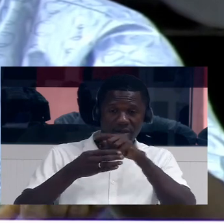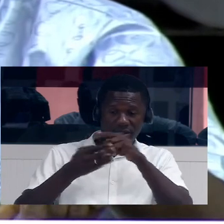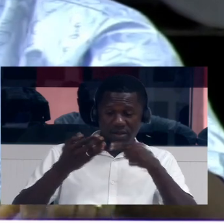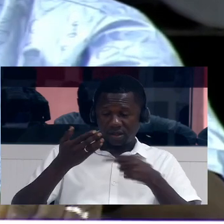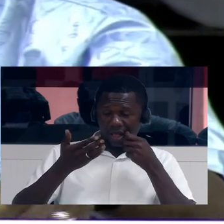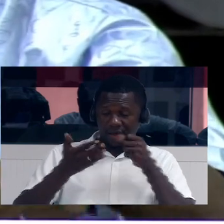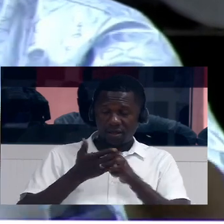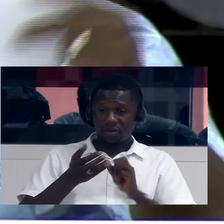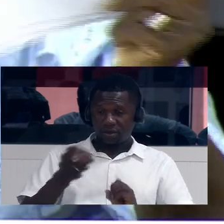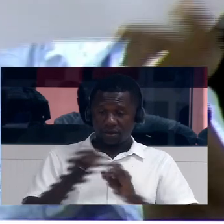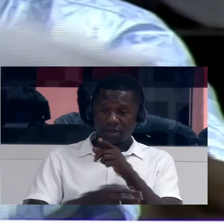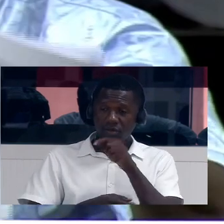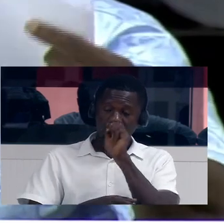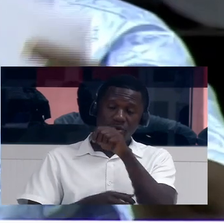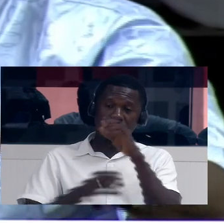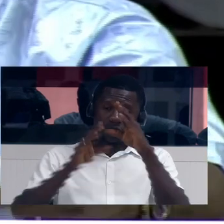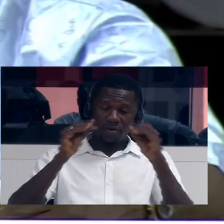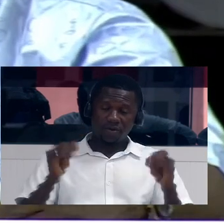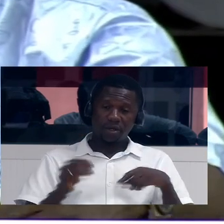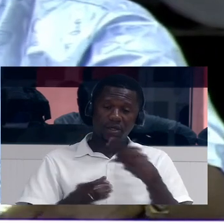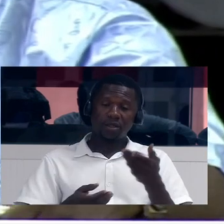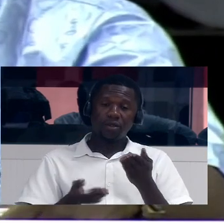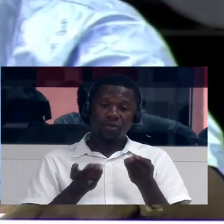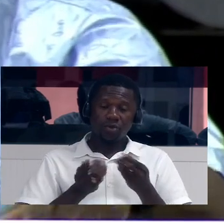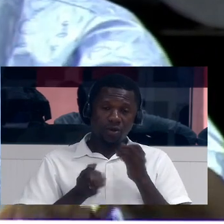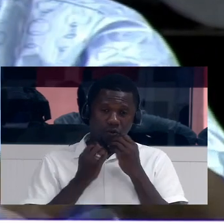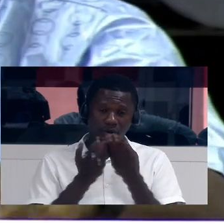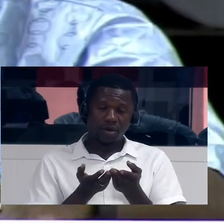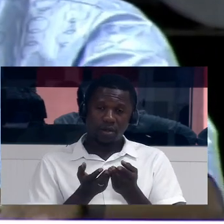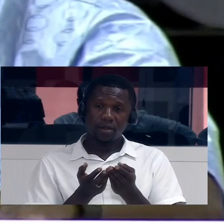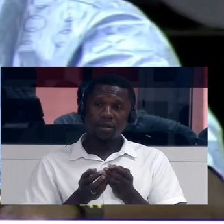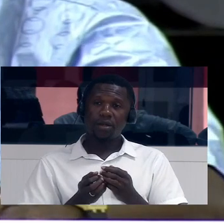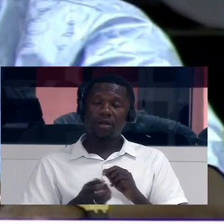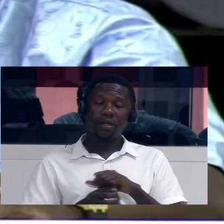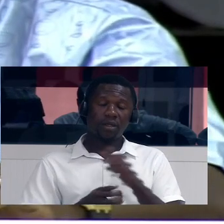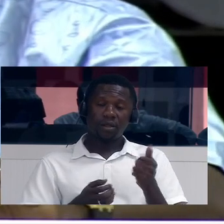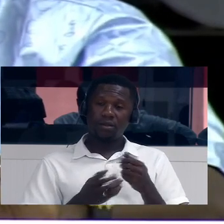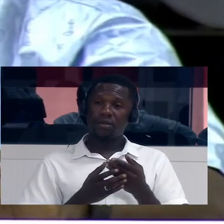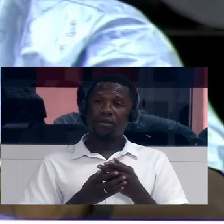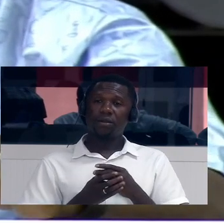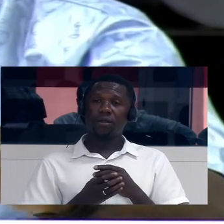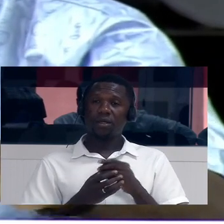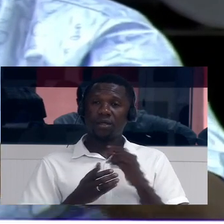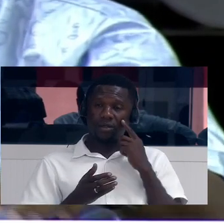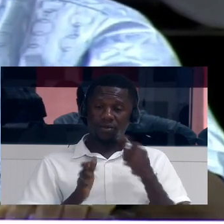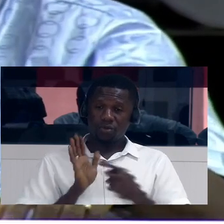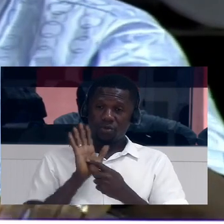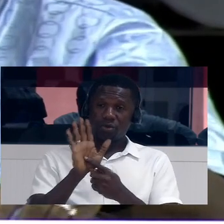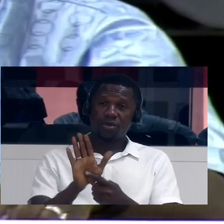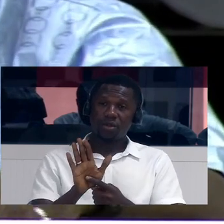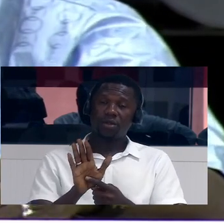submitted to your office, as the students allege, and as the exhibit